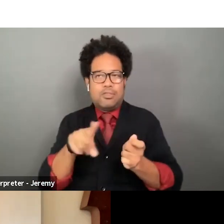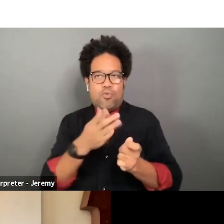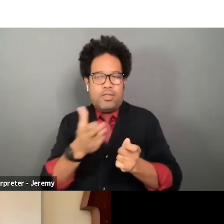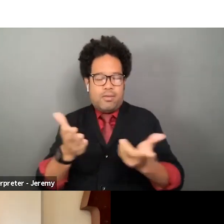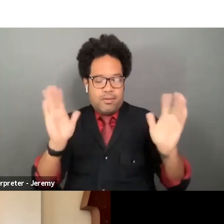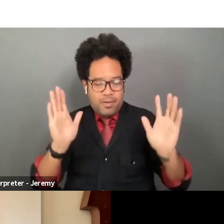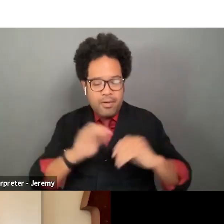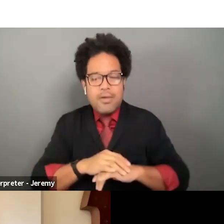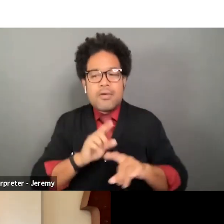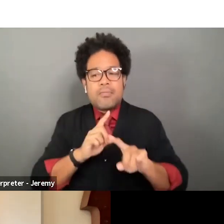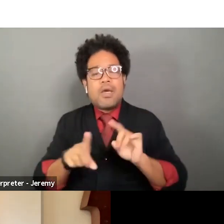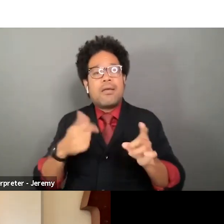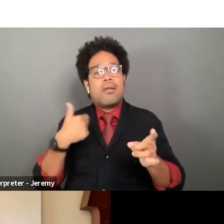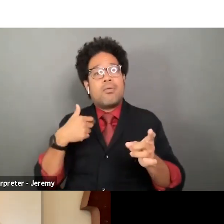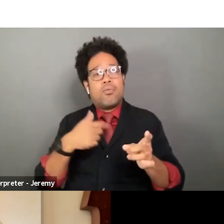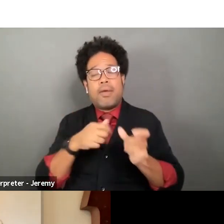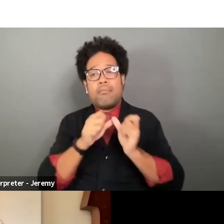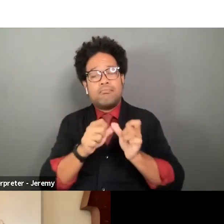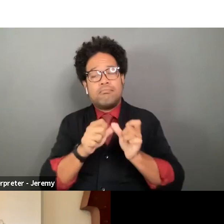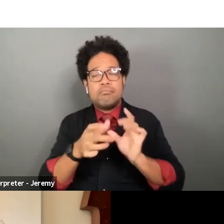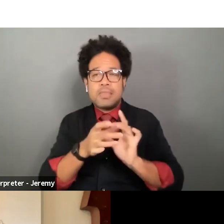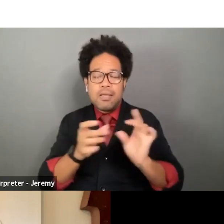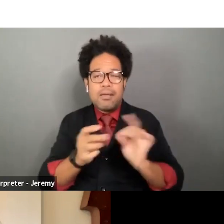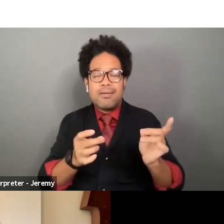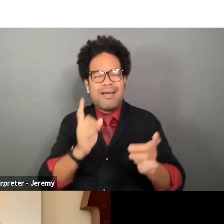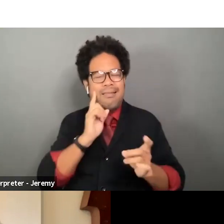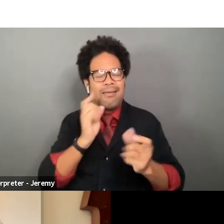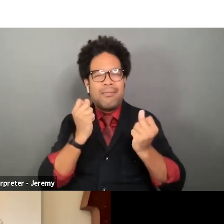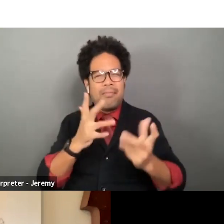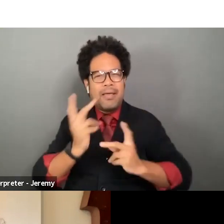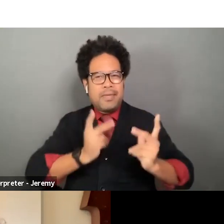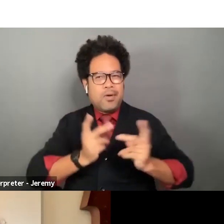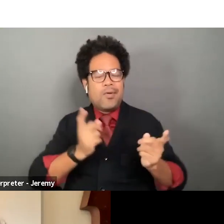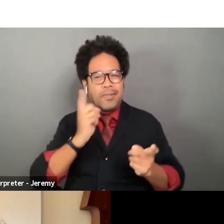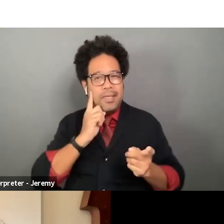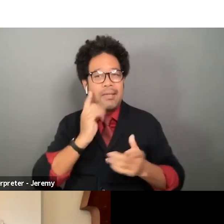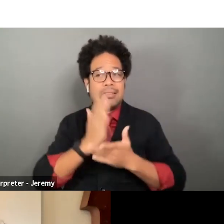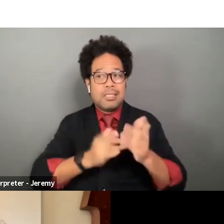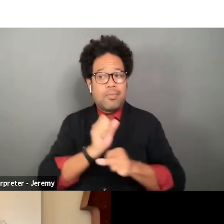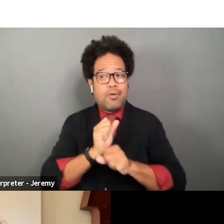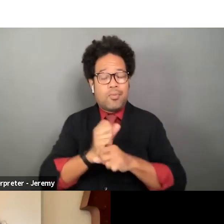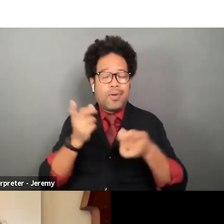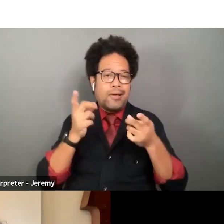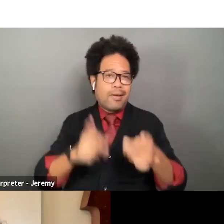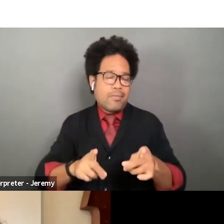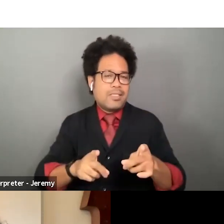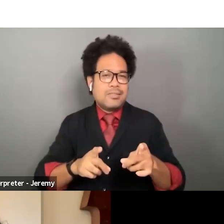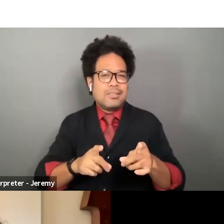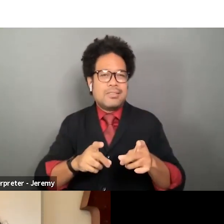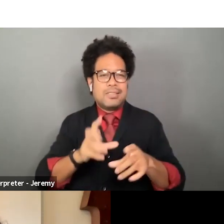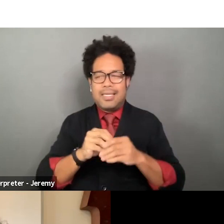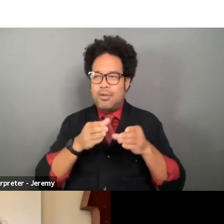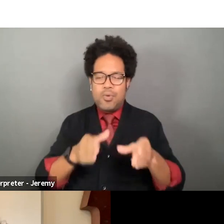And the only thing that we constantly said, and I'm not, you know, I think a lot of people think that some of this work happens in a way that's